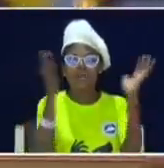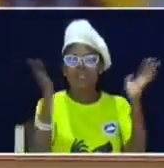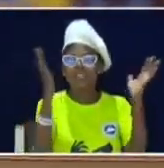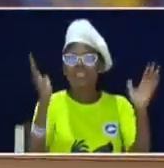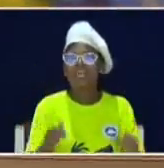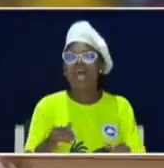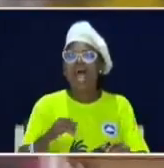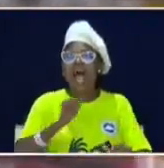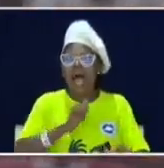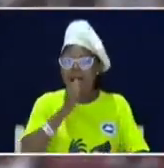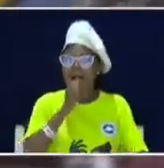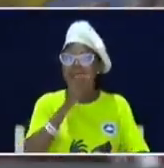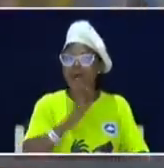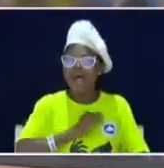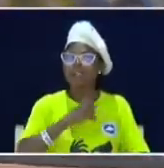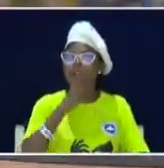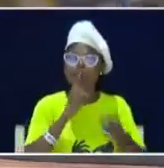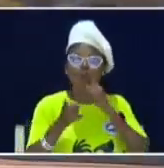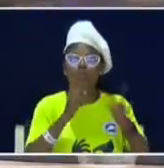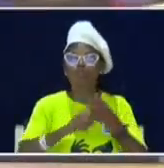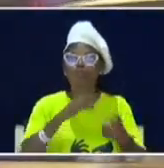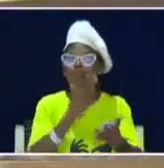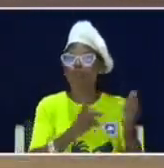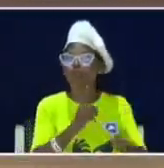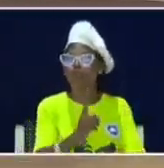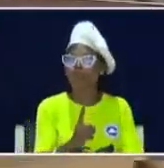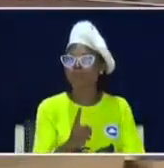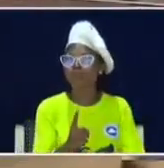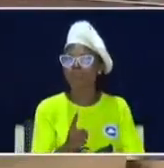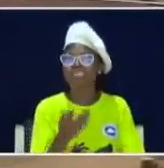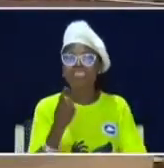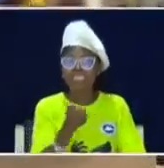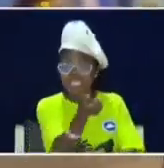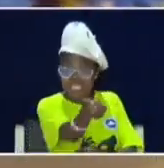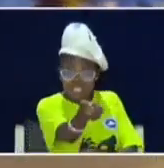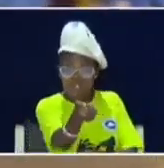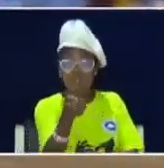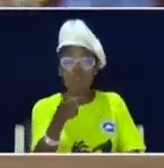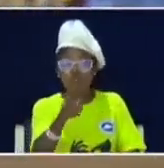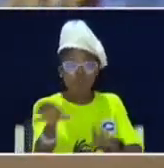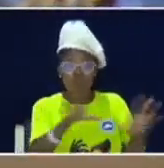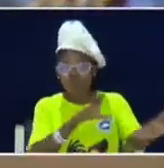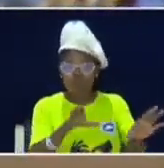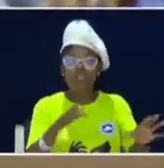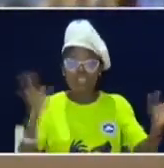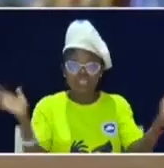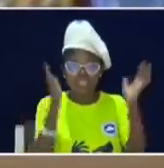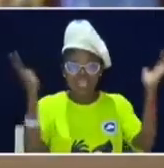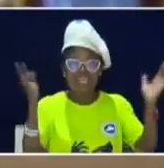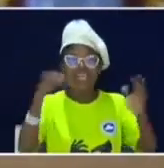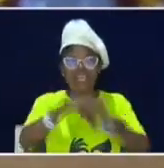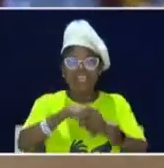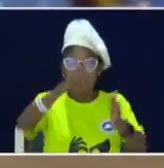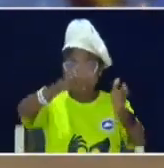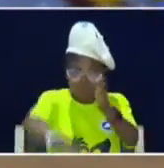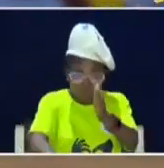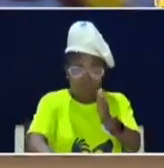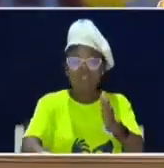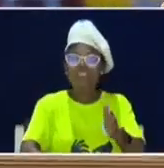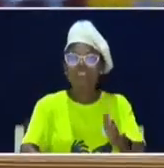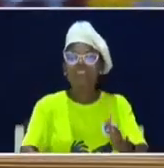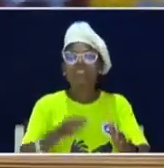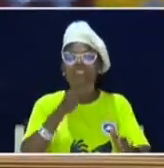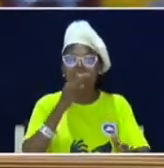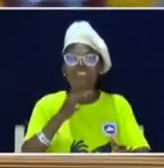Am I talking to somebody? In high places, the little you do is celebration. But you see, in low places, even your best is